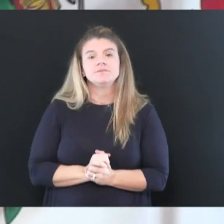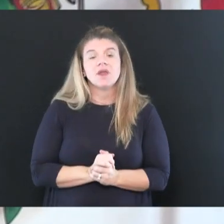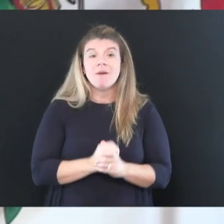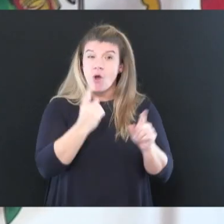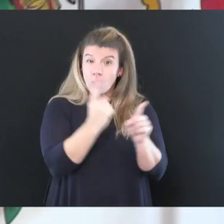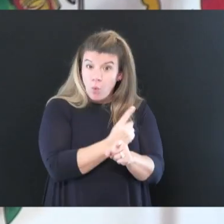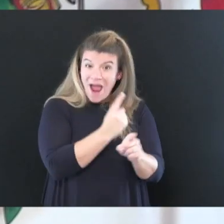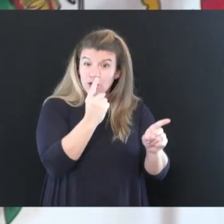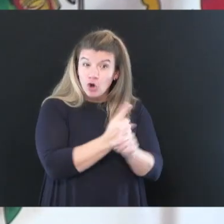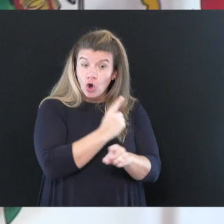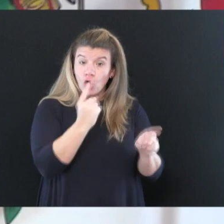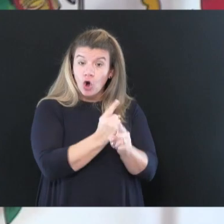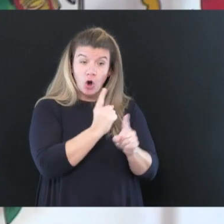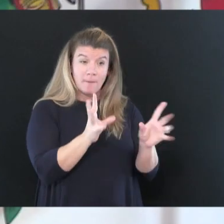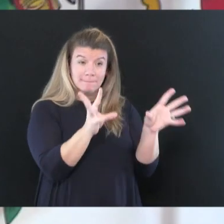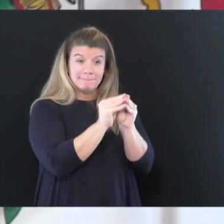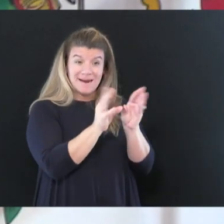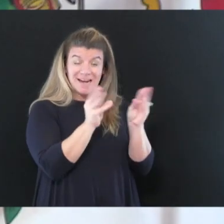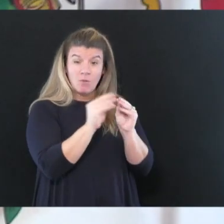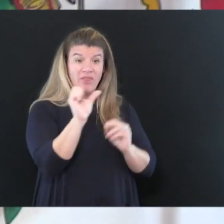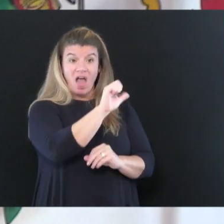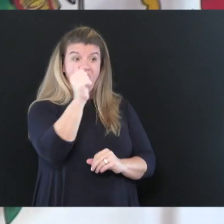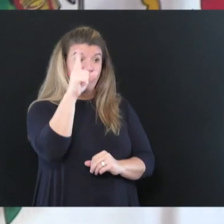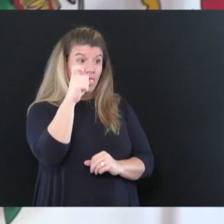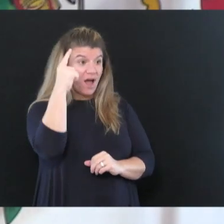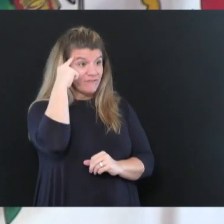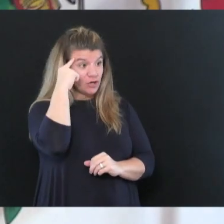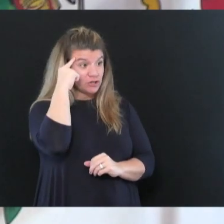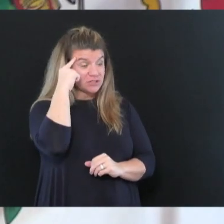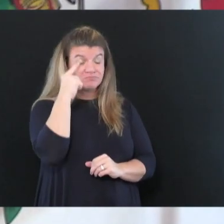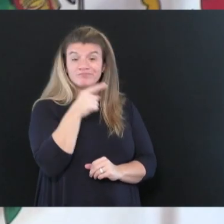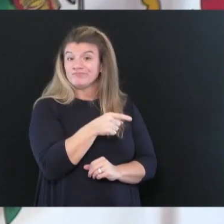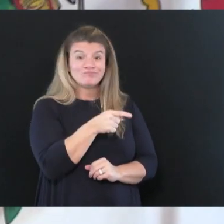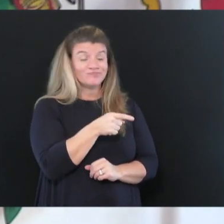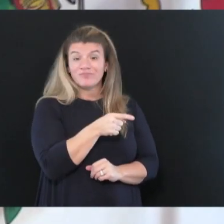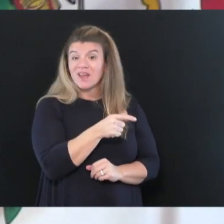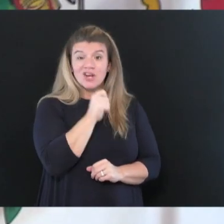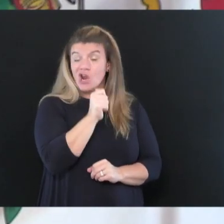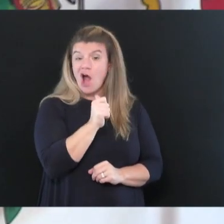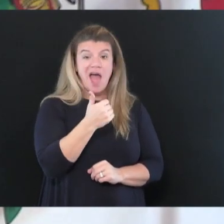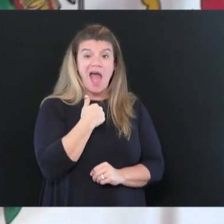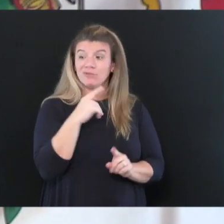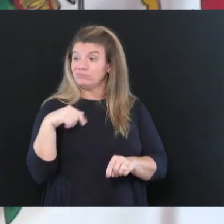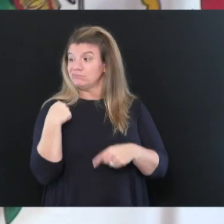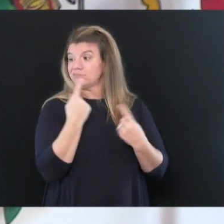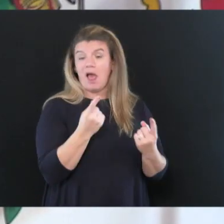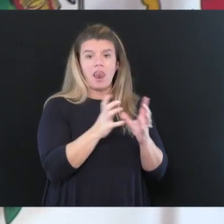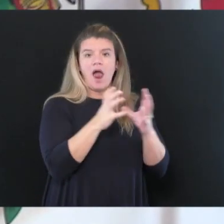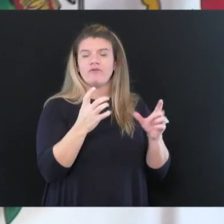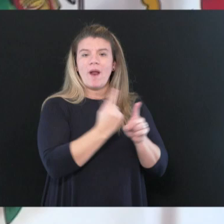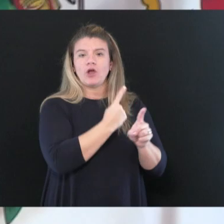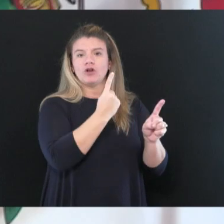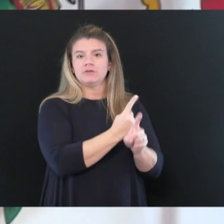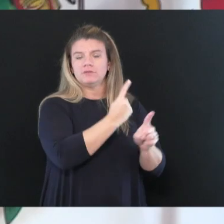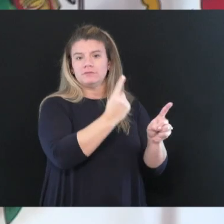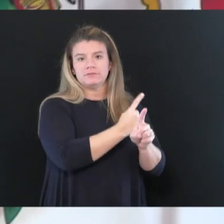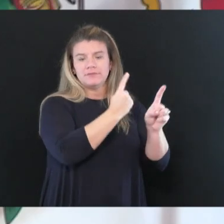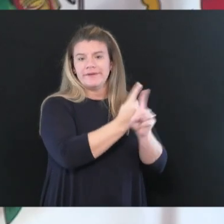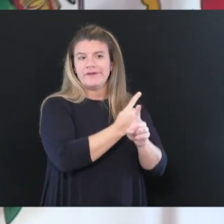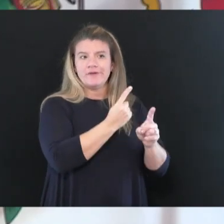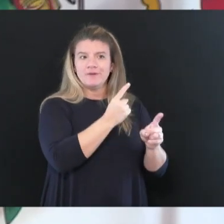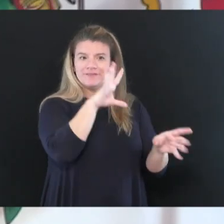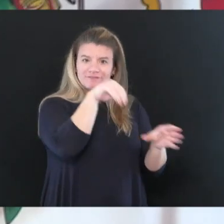regular calls with the other governors, directly with the other governors, I have not had a lot of regular calls, back and forth with the other